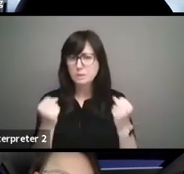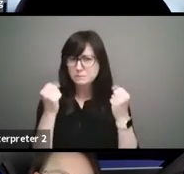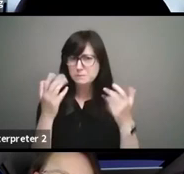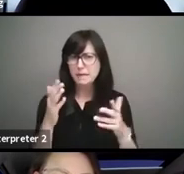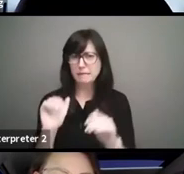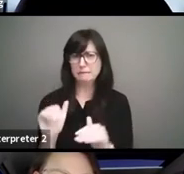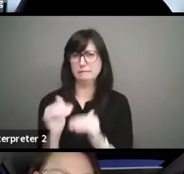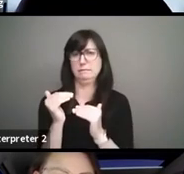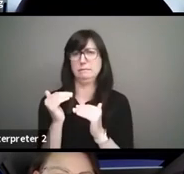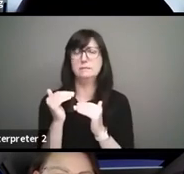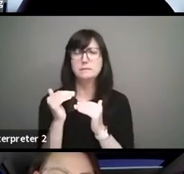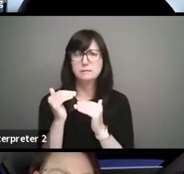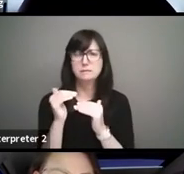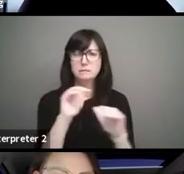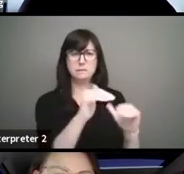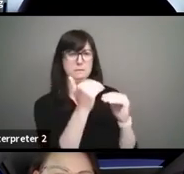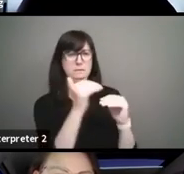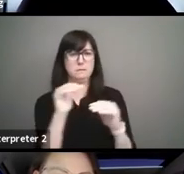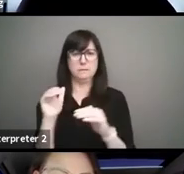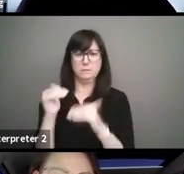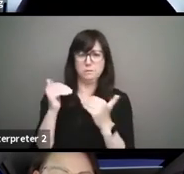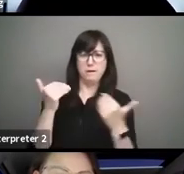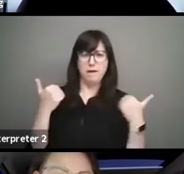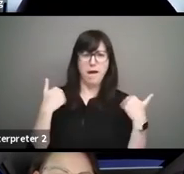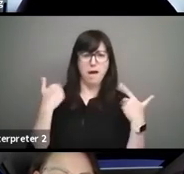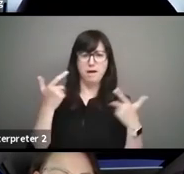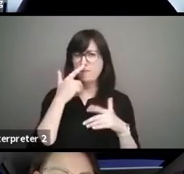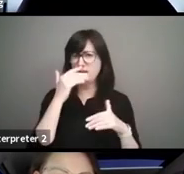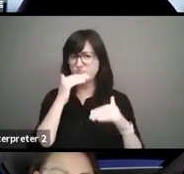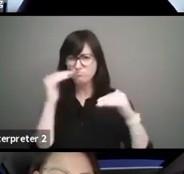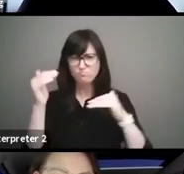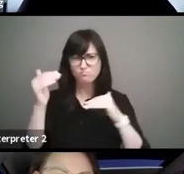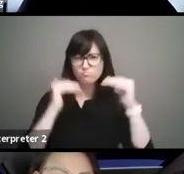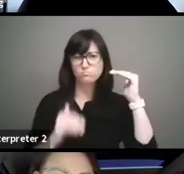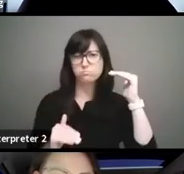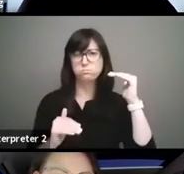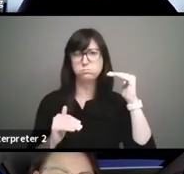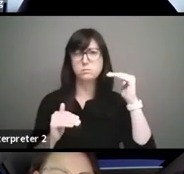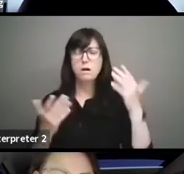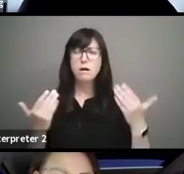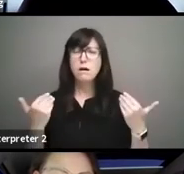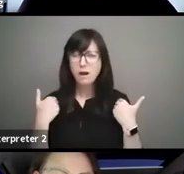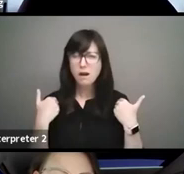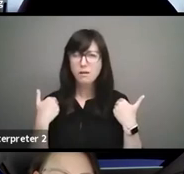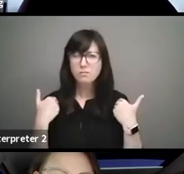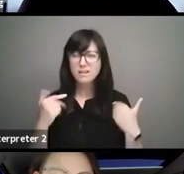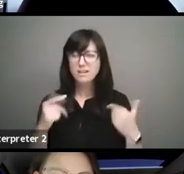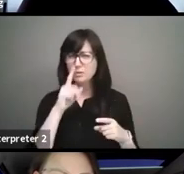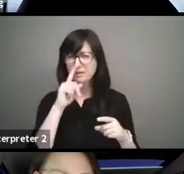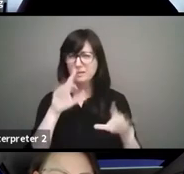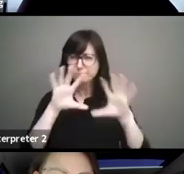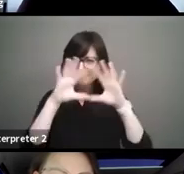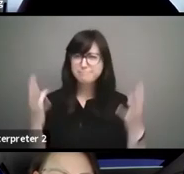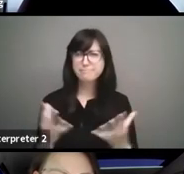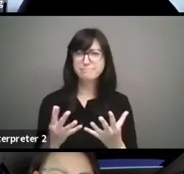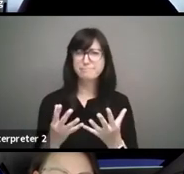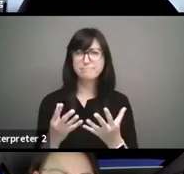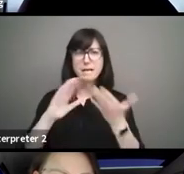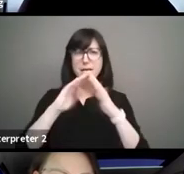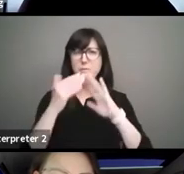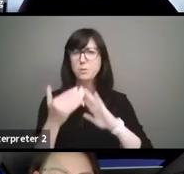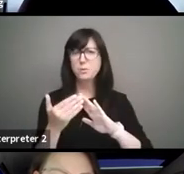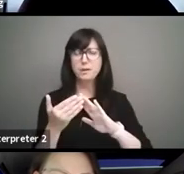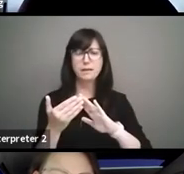restrictions and injustices and really just an entire community